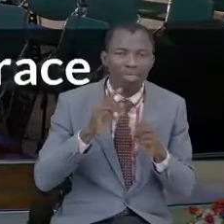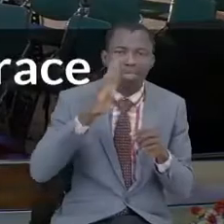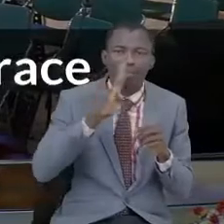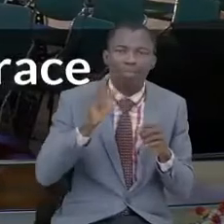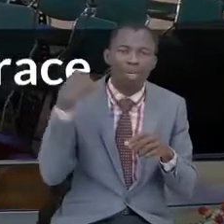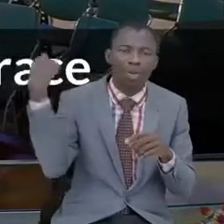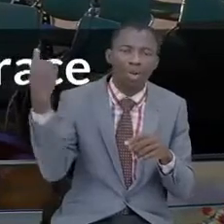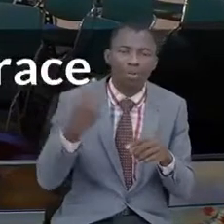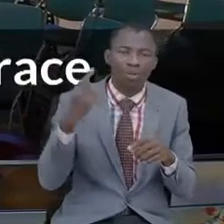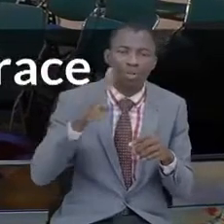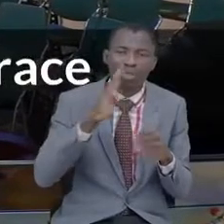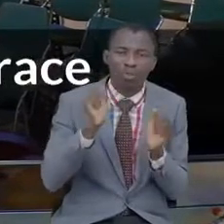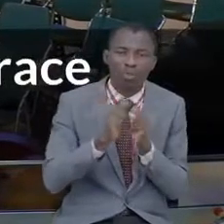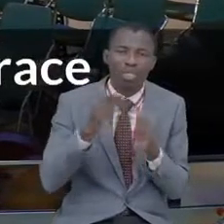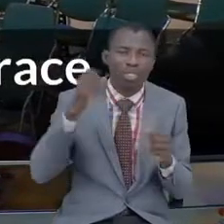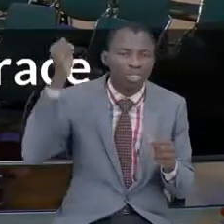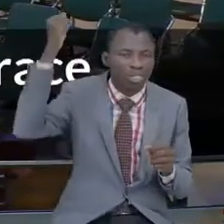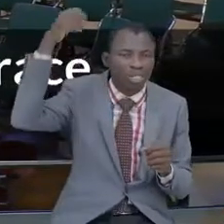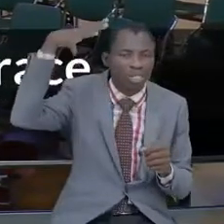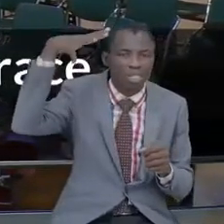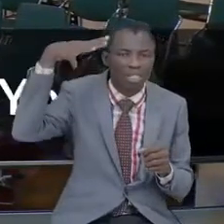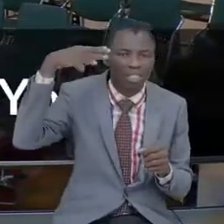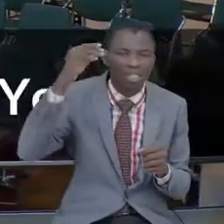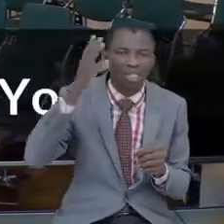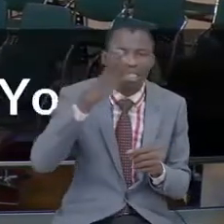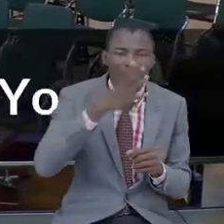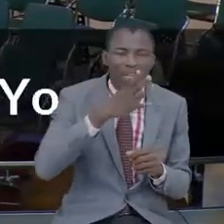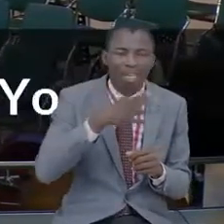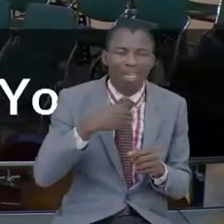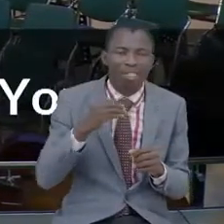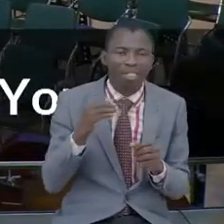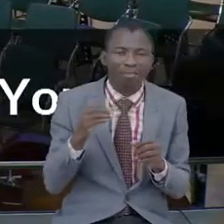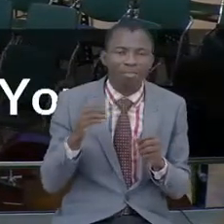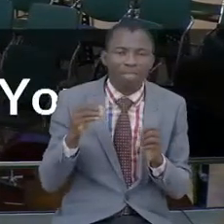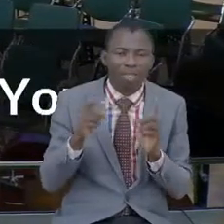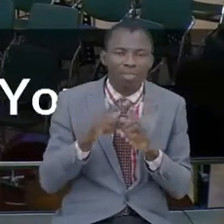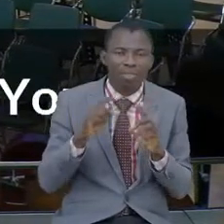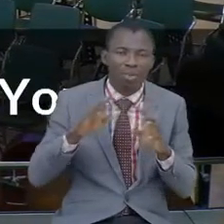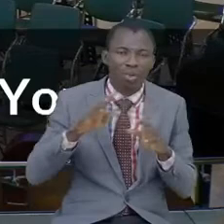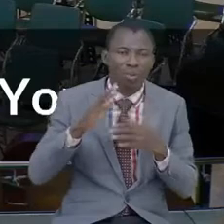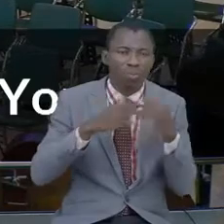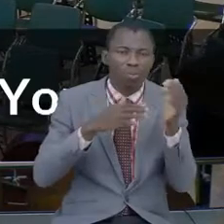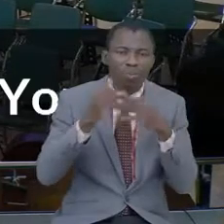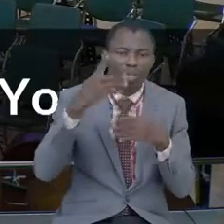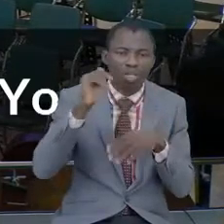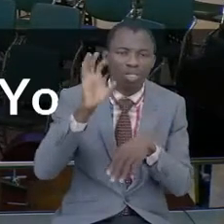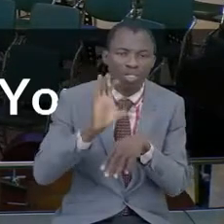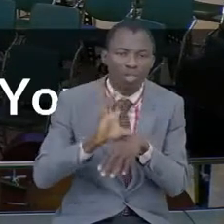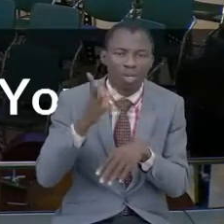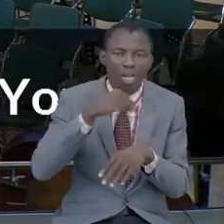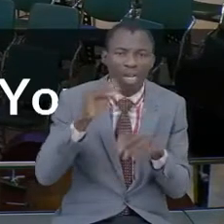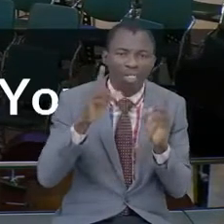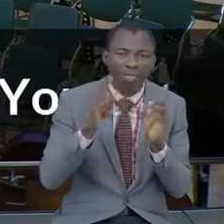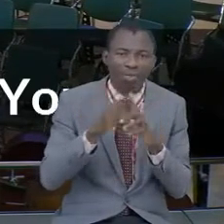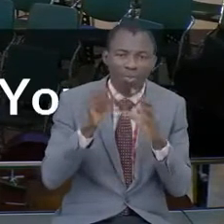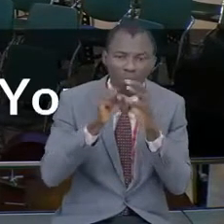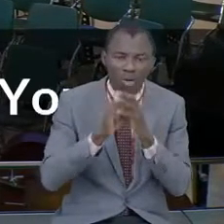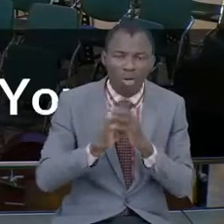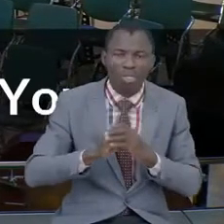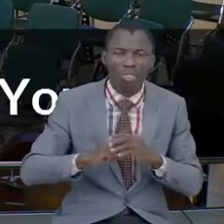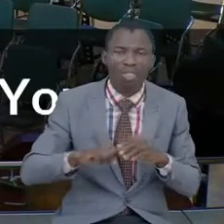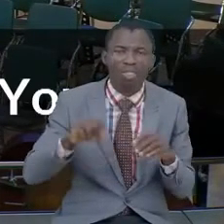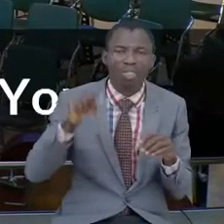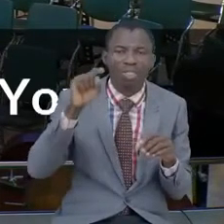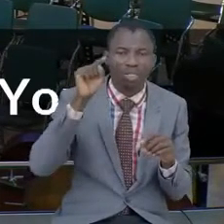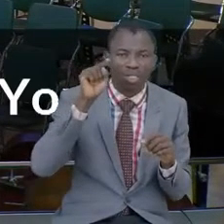and sin, filled with souls to edify the church and to walk.